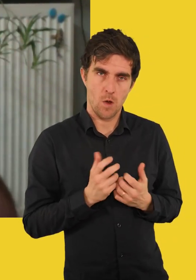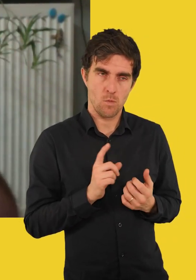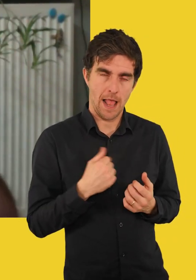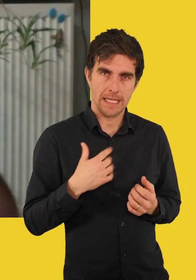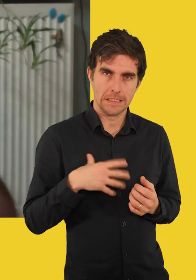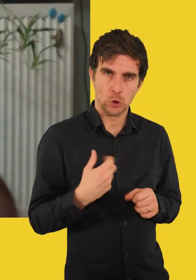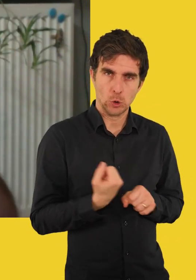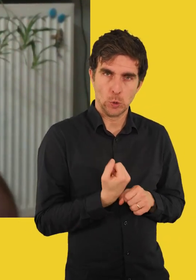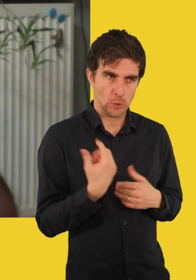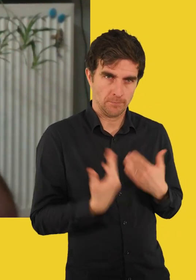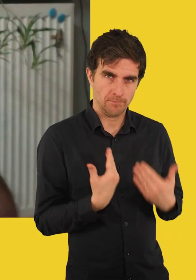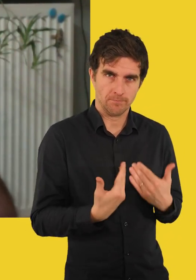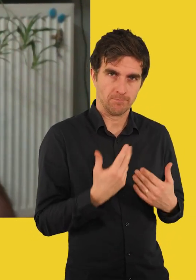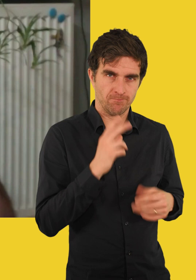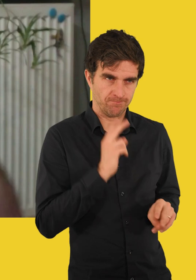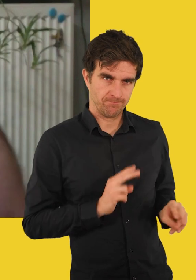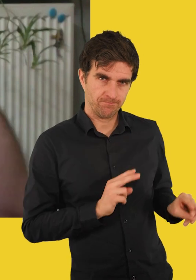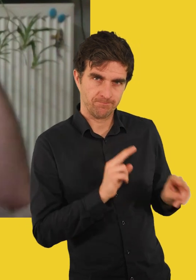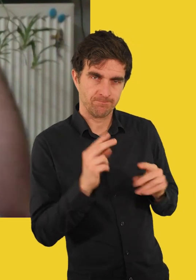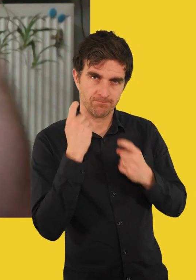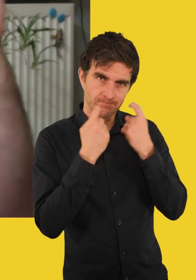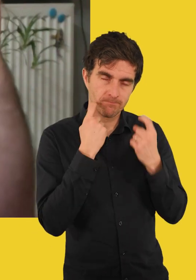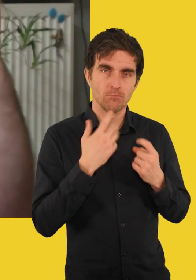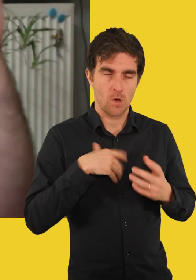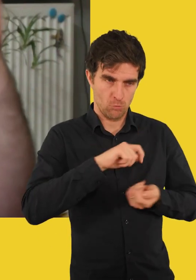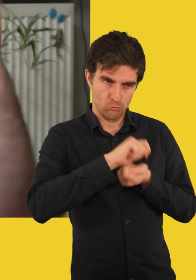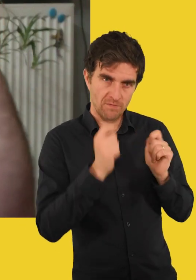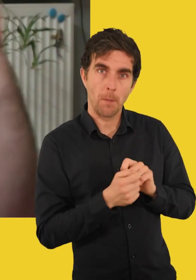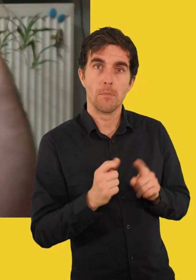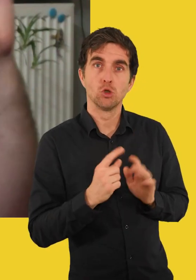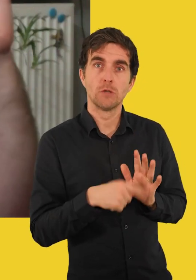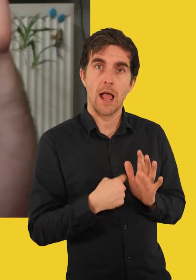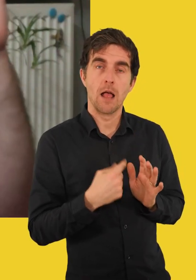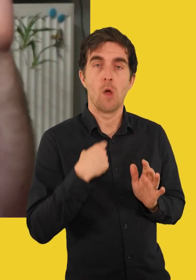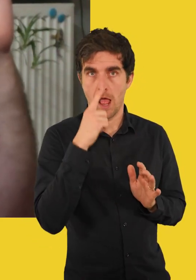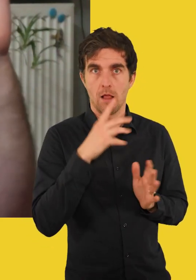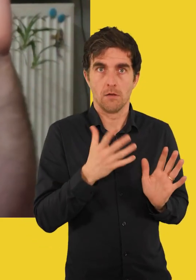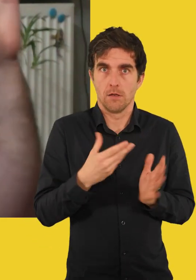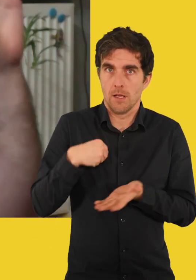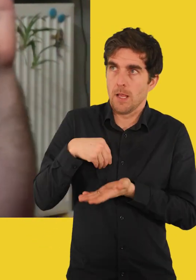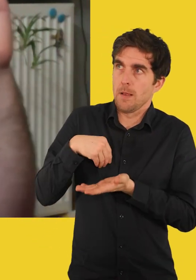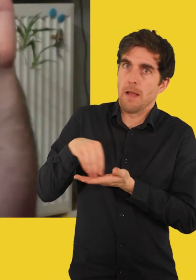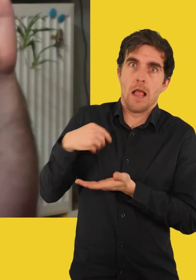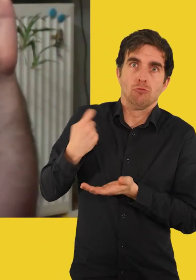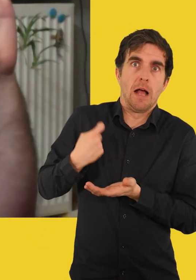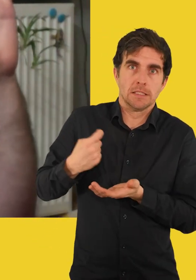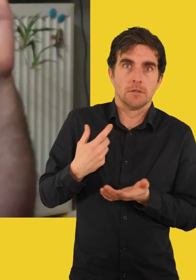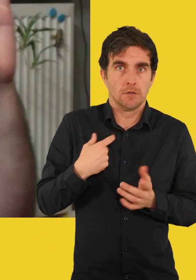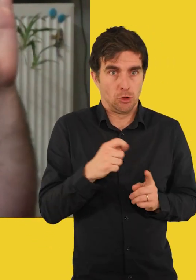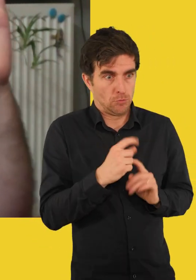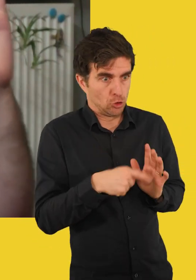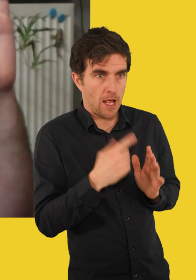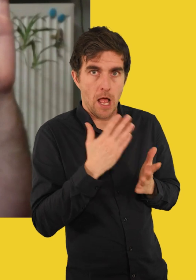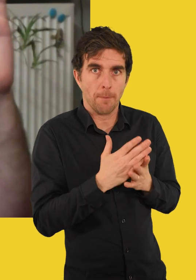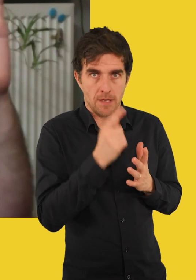of I might need to do a reform project so I can pay my rent. But alongside that, I